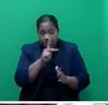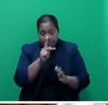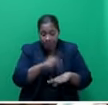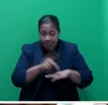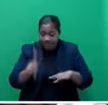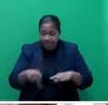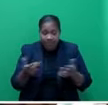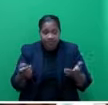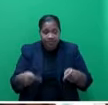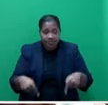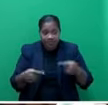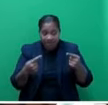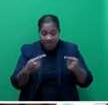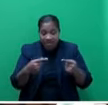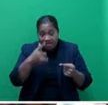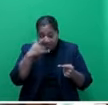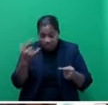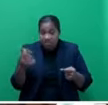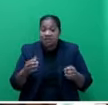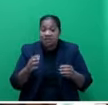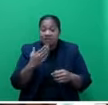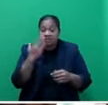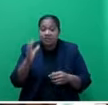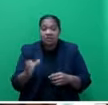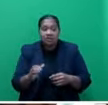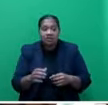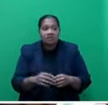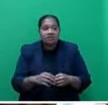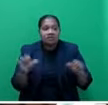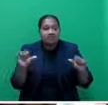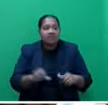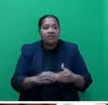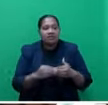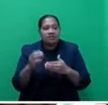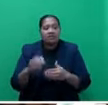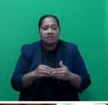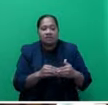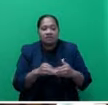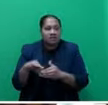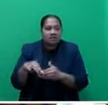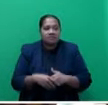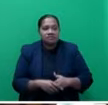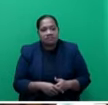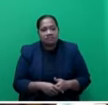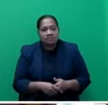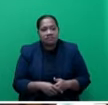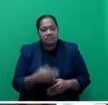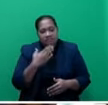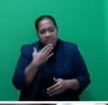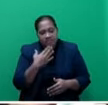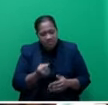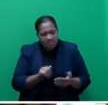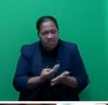suggested by the Speaker, would be a serious failure of leadership. That's the bit that I said you were in cahoots with. Please be intellectually